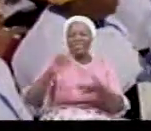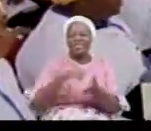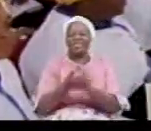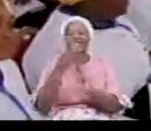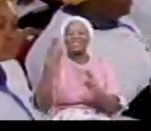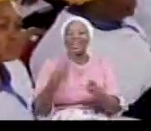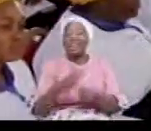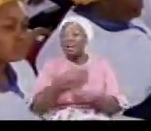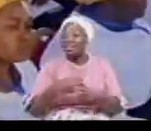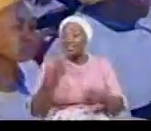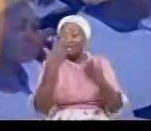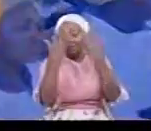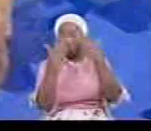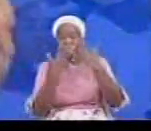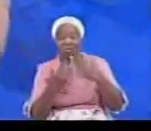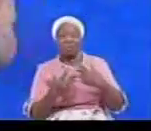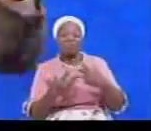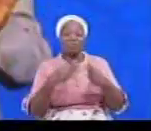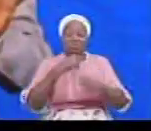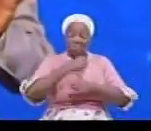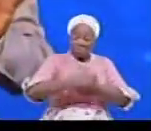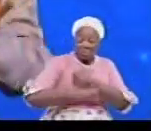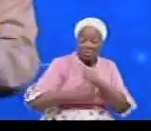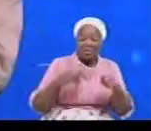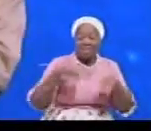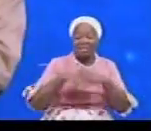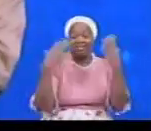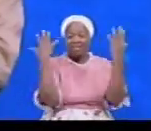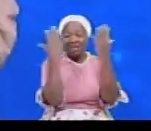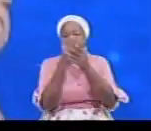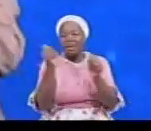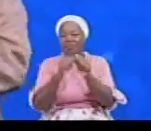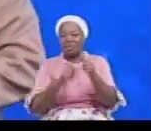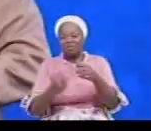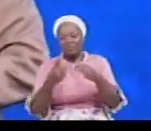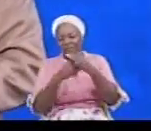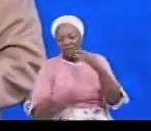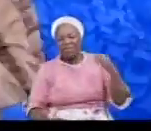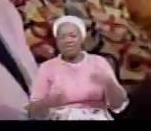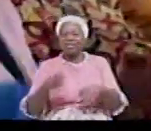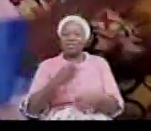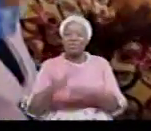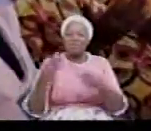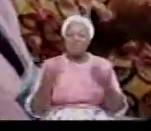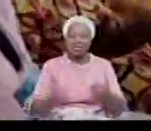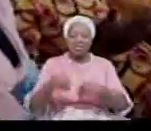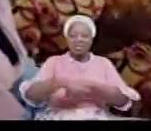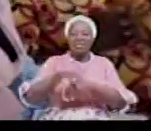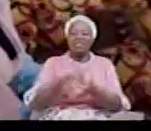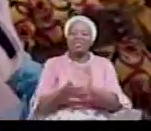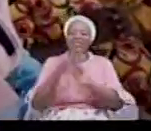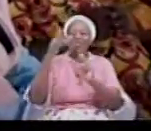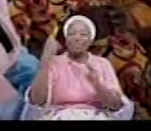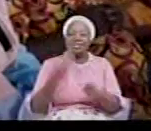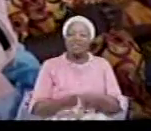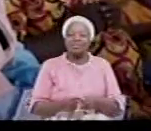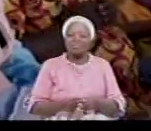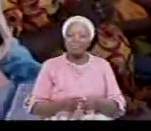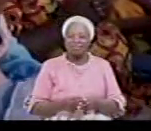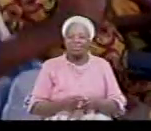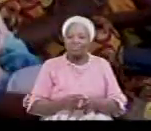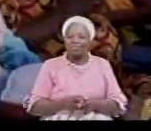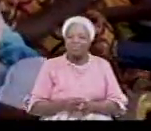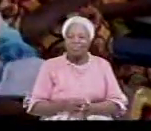sorrow, the sadness, the suffering in darkness, everything will vanish away tonight in Jesus' name.